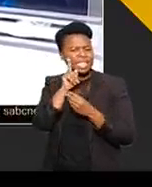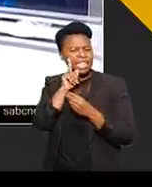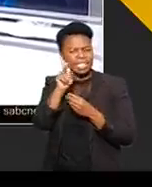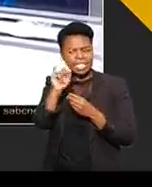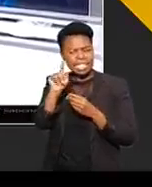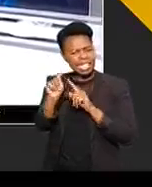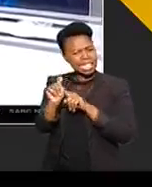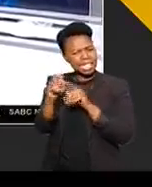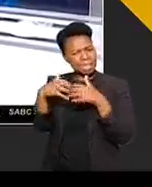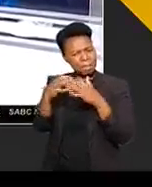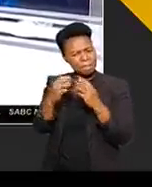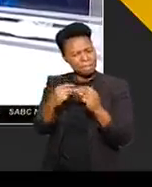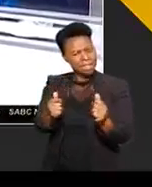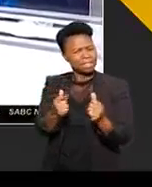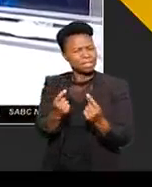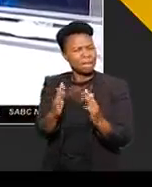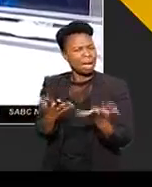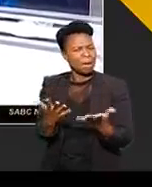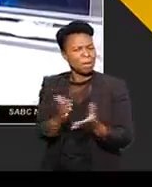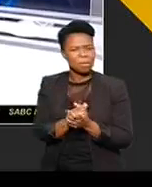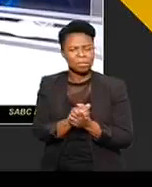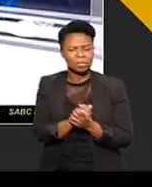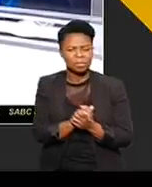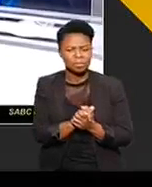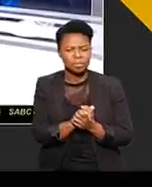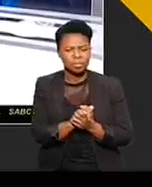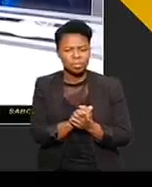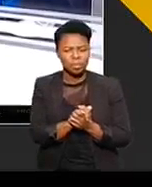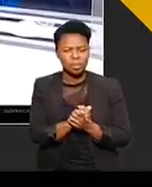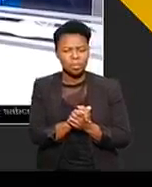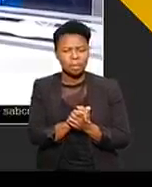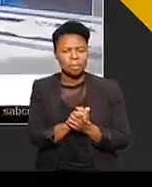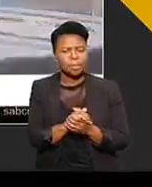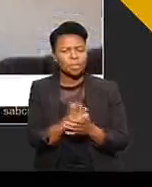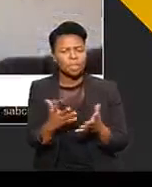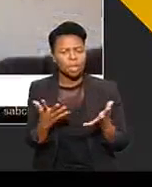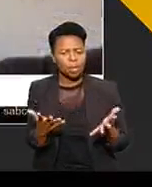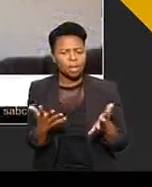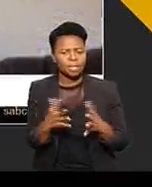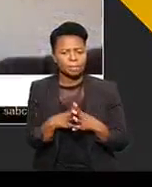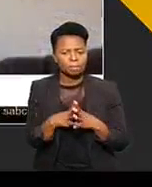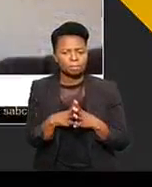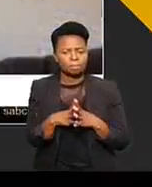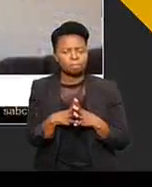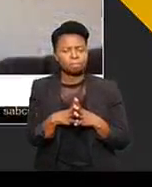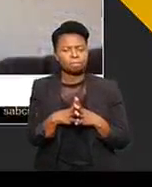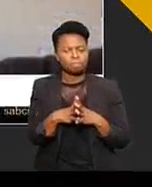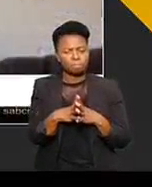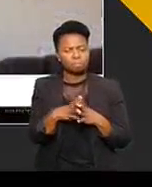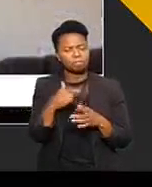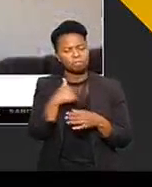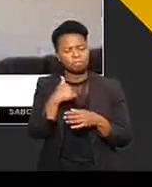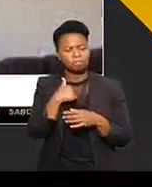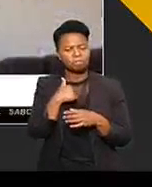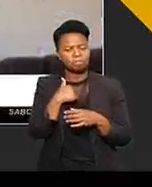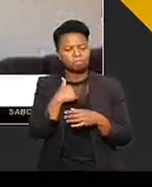well, and how it came about? Well, I have to say that, Cape Bio